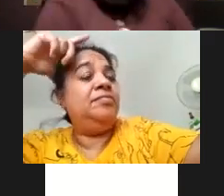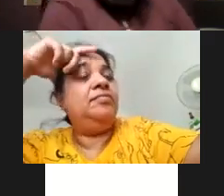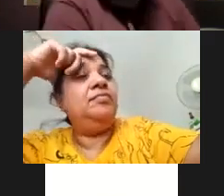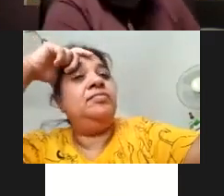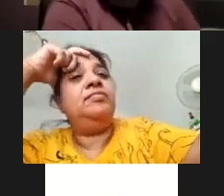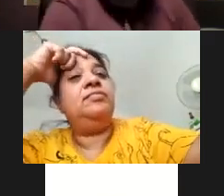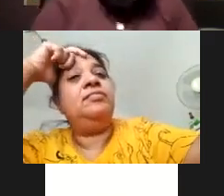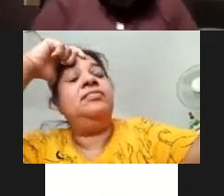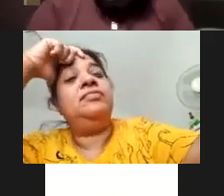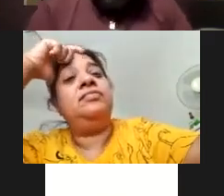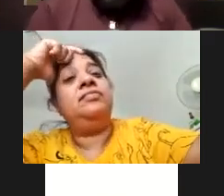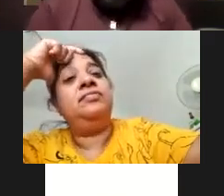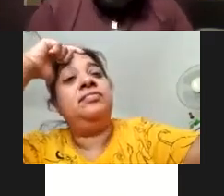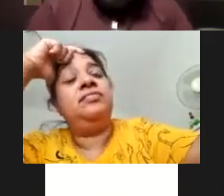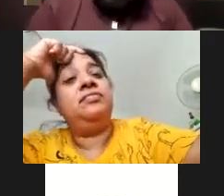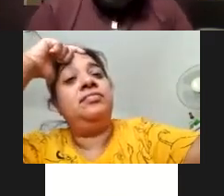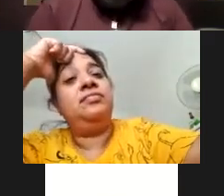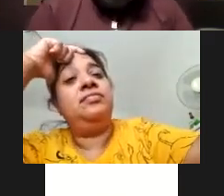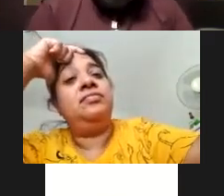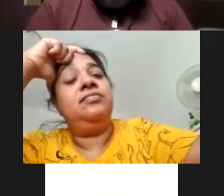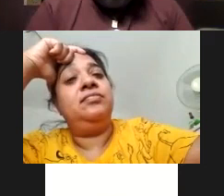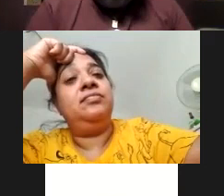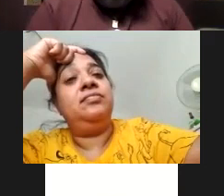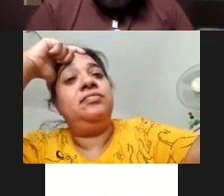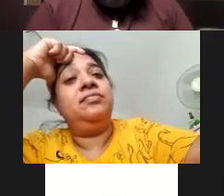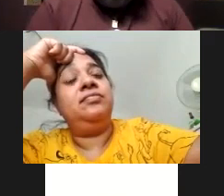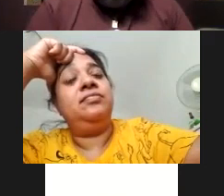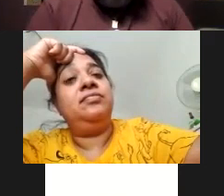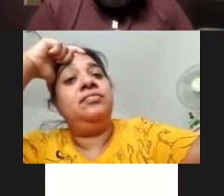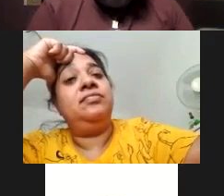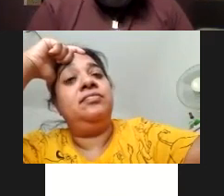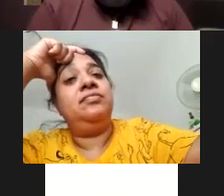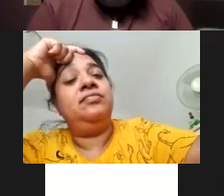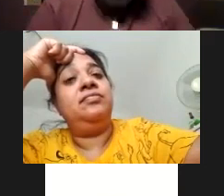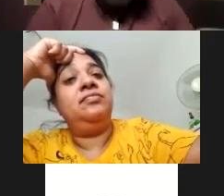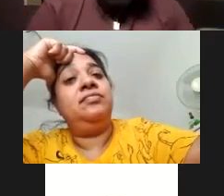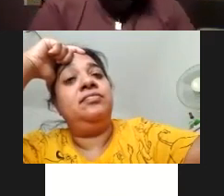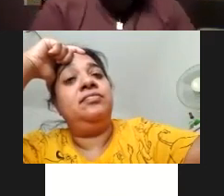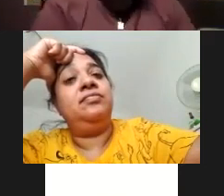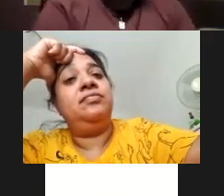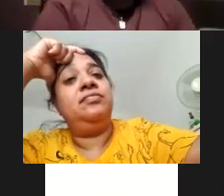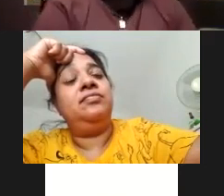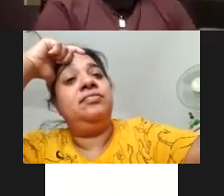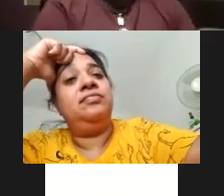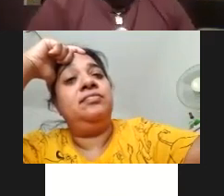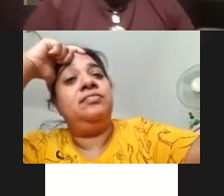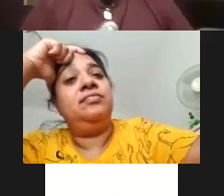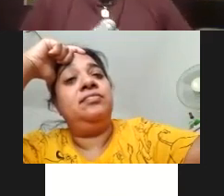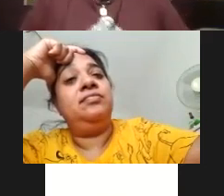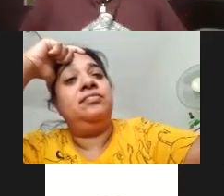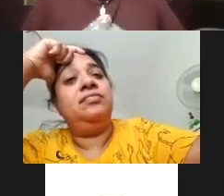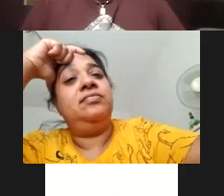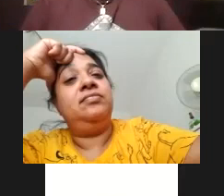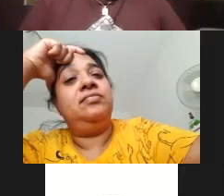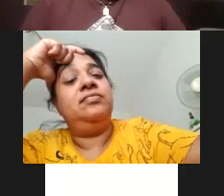that we use the Rule 10 procedure and go through the process and do it in a timely and urgent manner, because